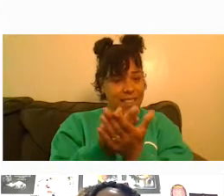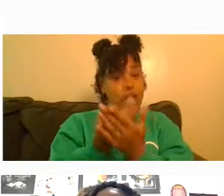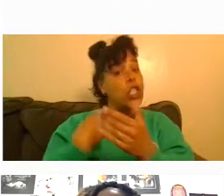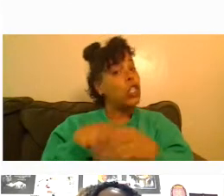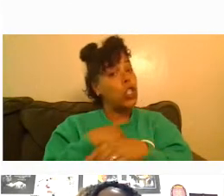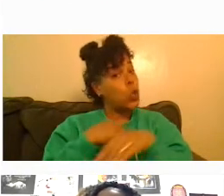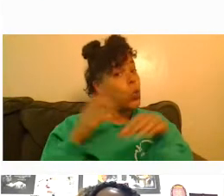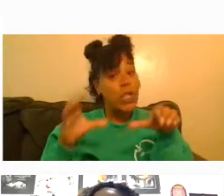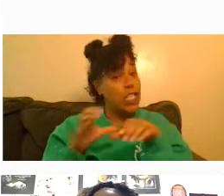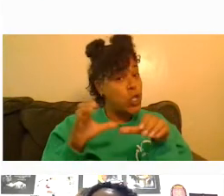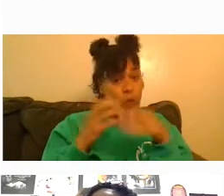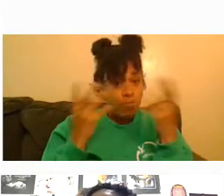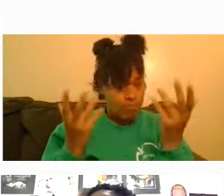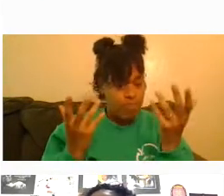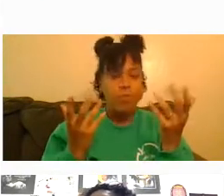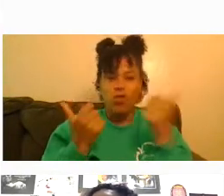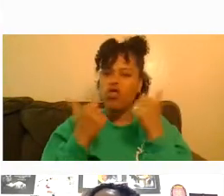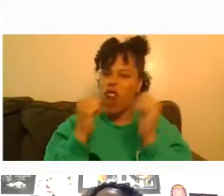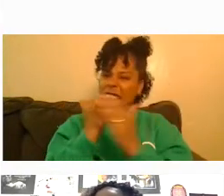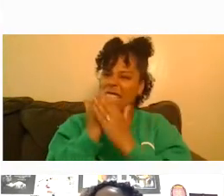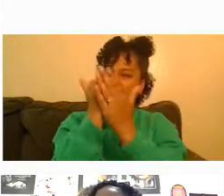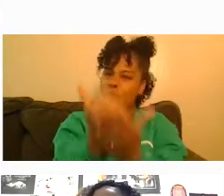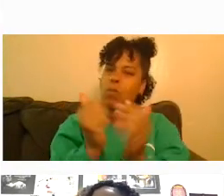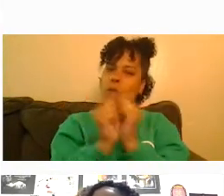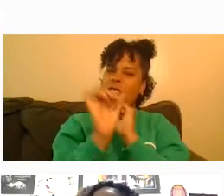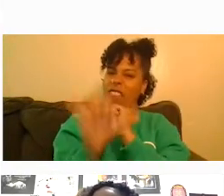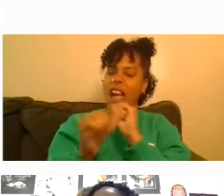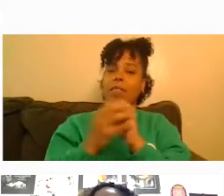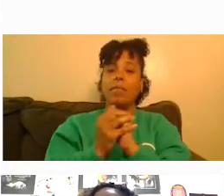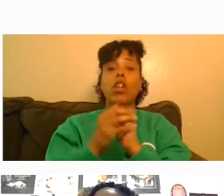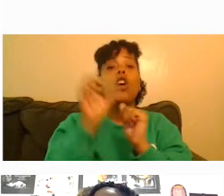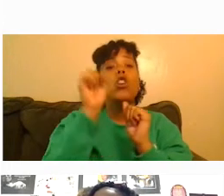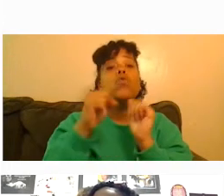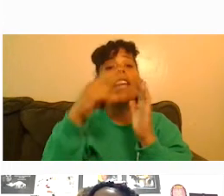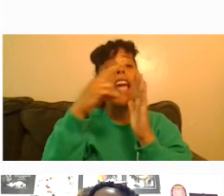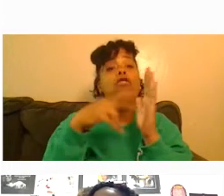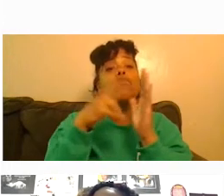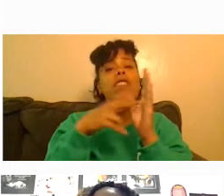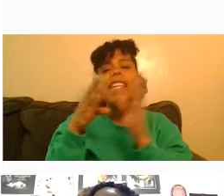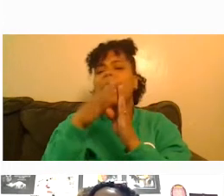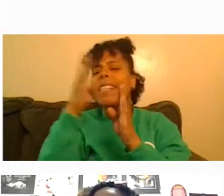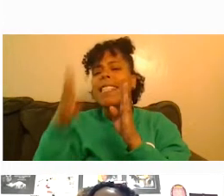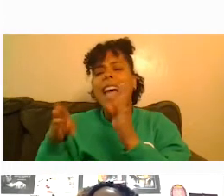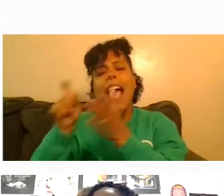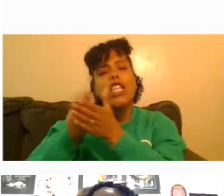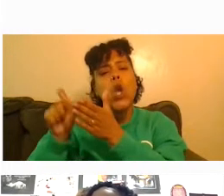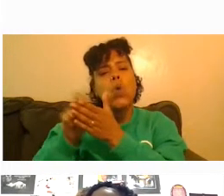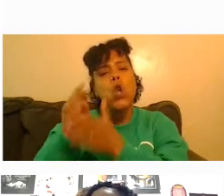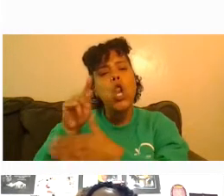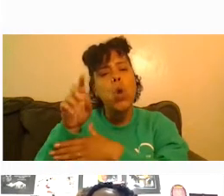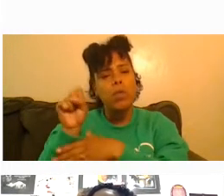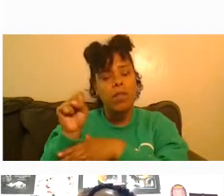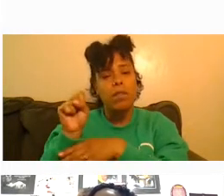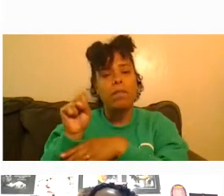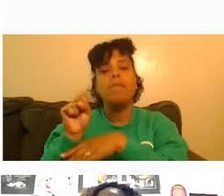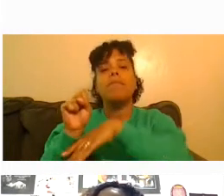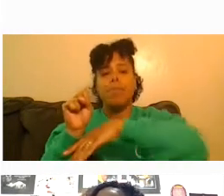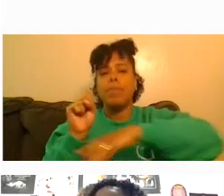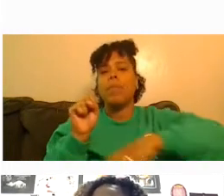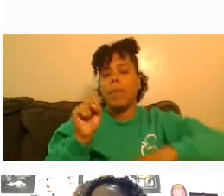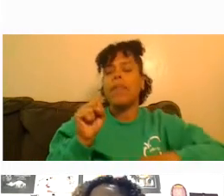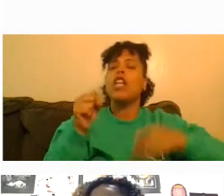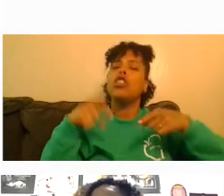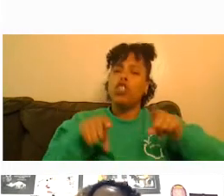do that. The footnotes here, you'll be able to read. This brochure and presentation will be available to you, but we have websites that focus on